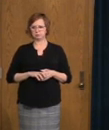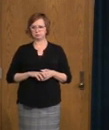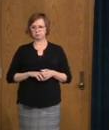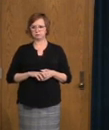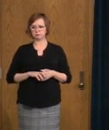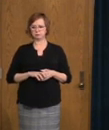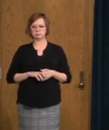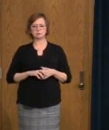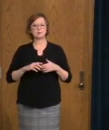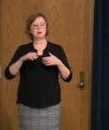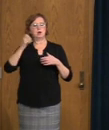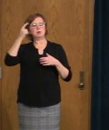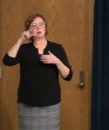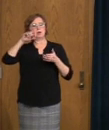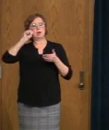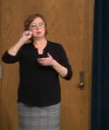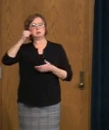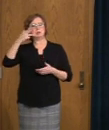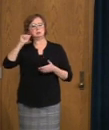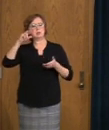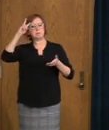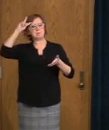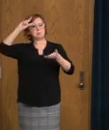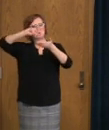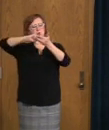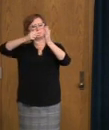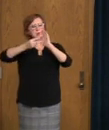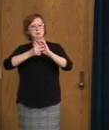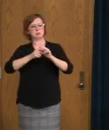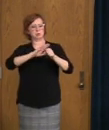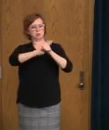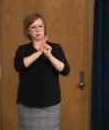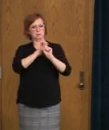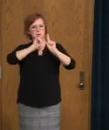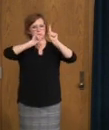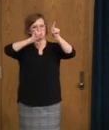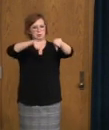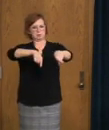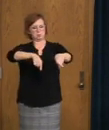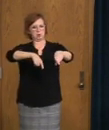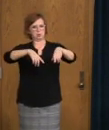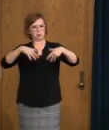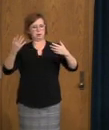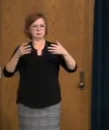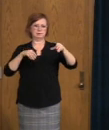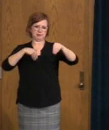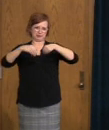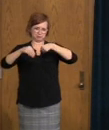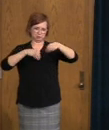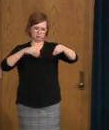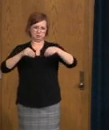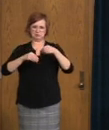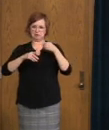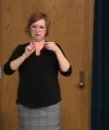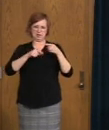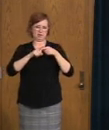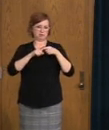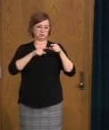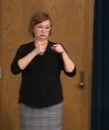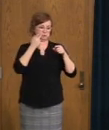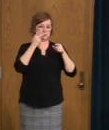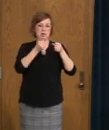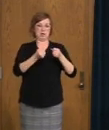The SHA's purpose in terms of our COVID-19 pandemic response is to adapt and expand to meet projected COVID-19